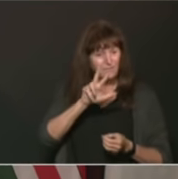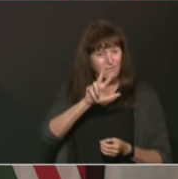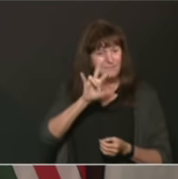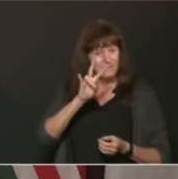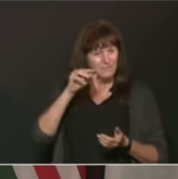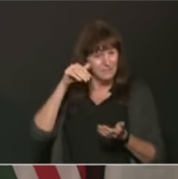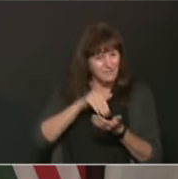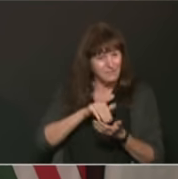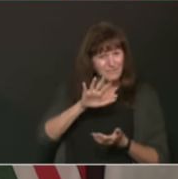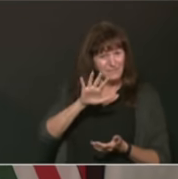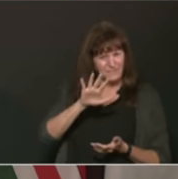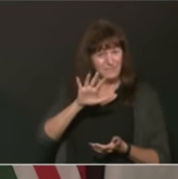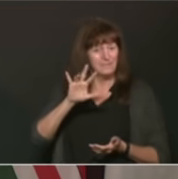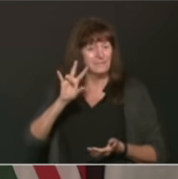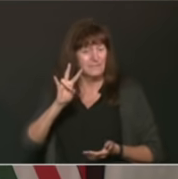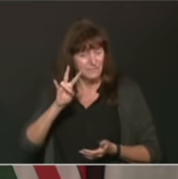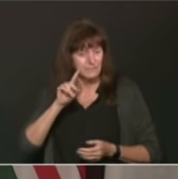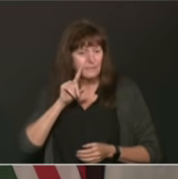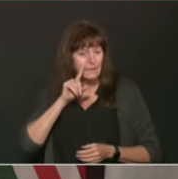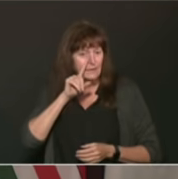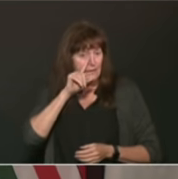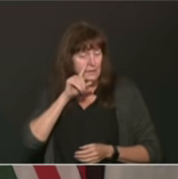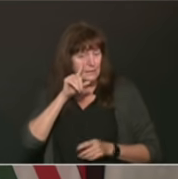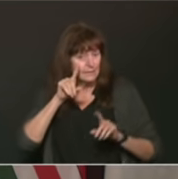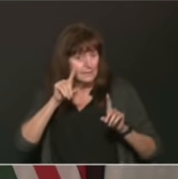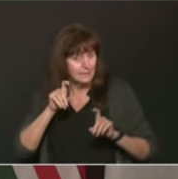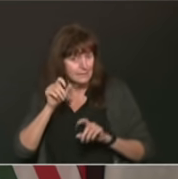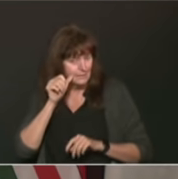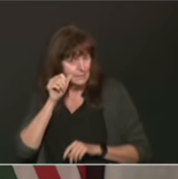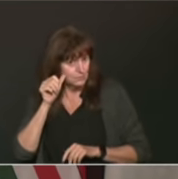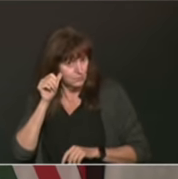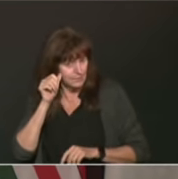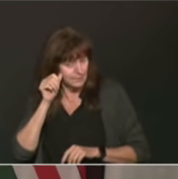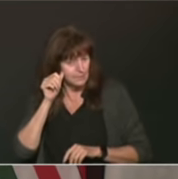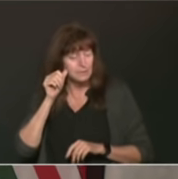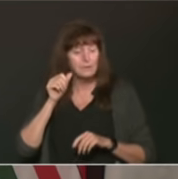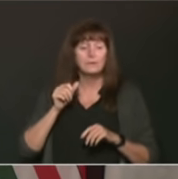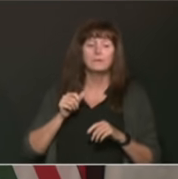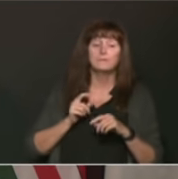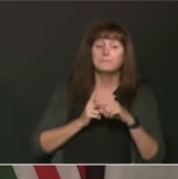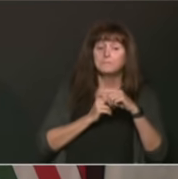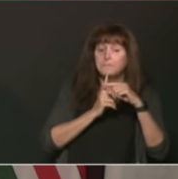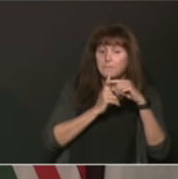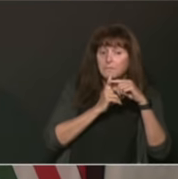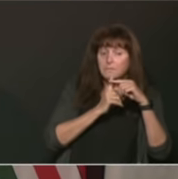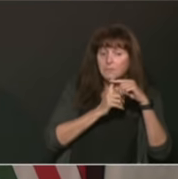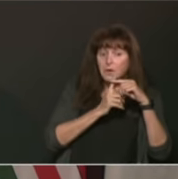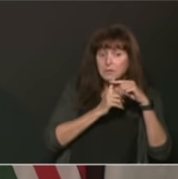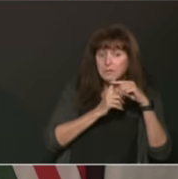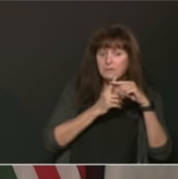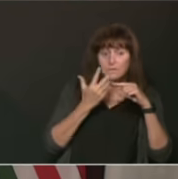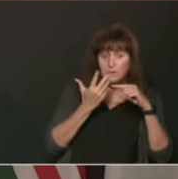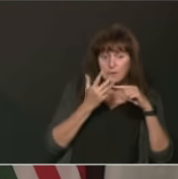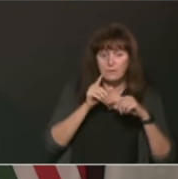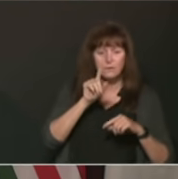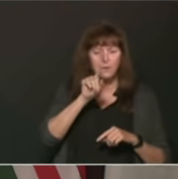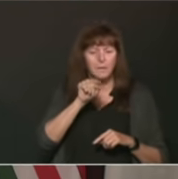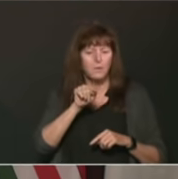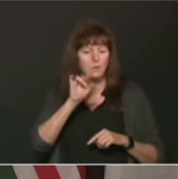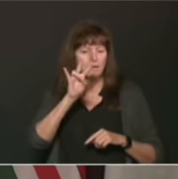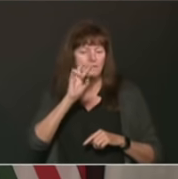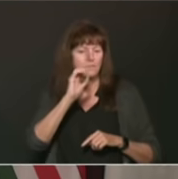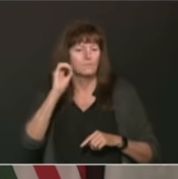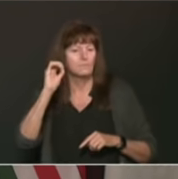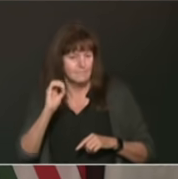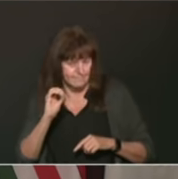37,057 tests were processed yesterday with a positivity rate of 1.7%. We're